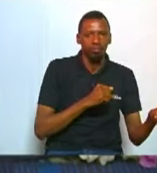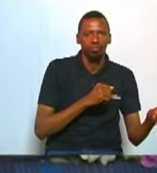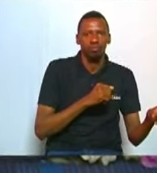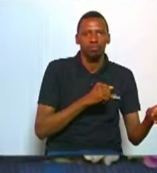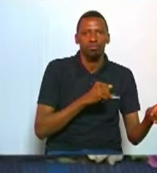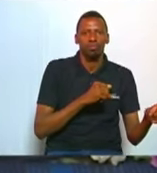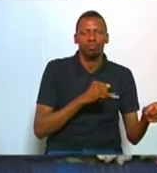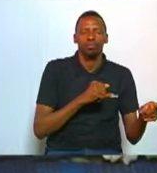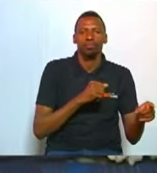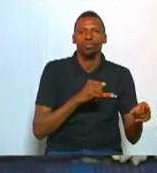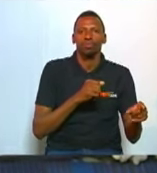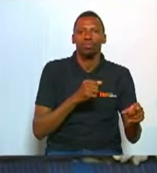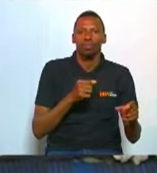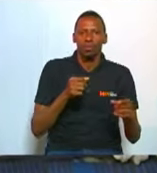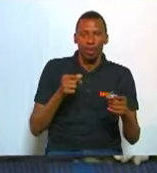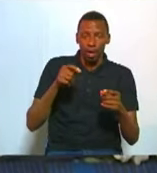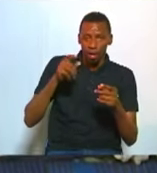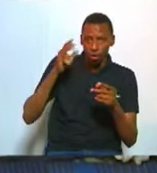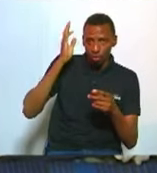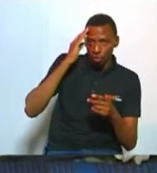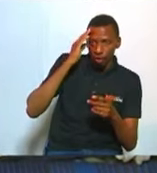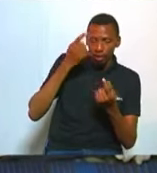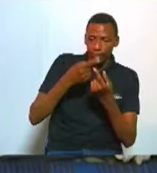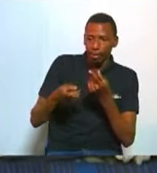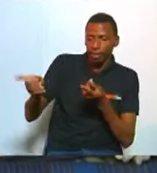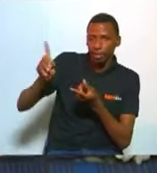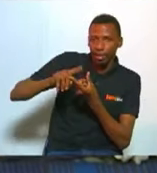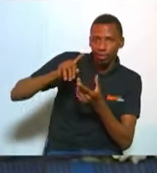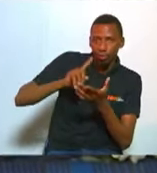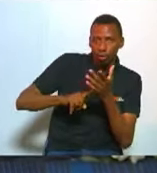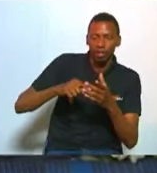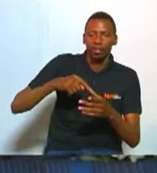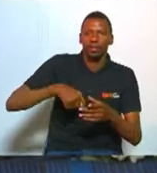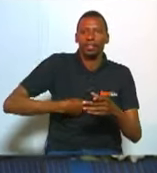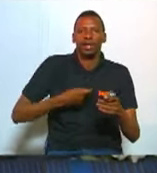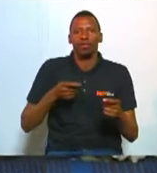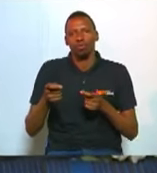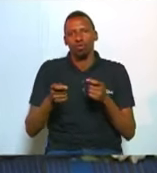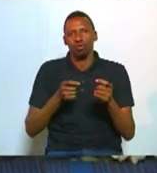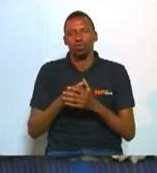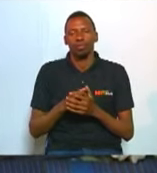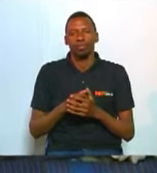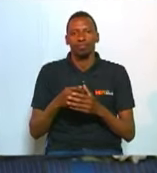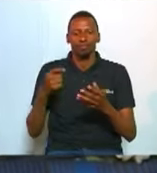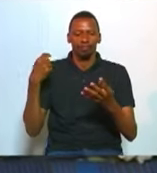add self-control. Practice. Number four, perseverance.